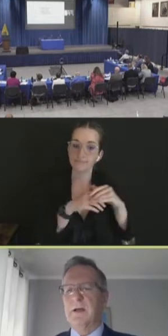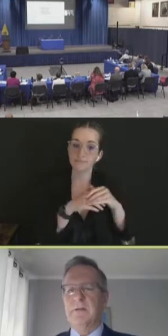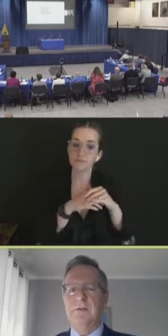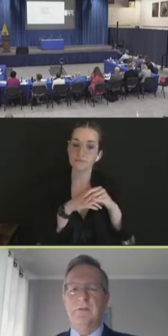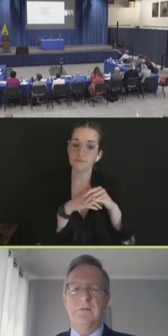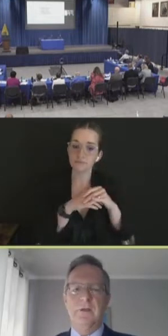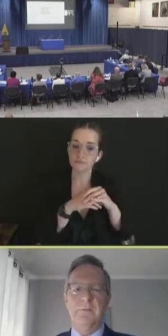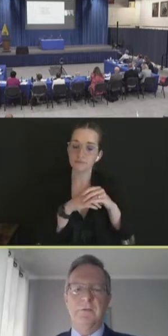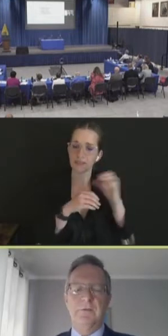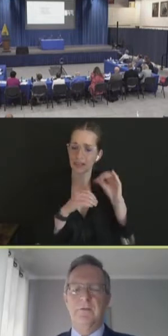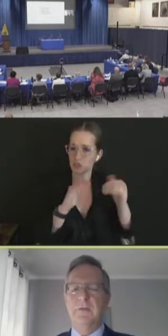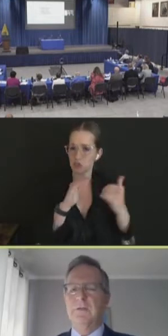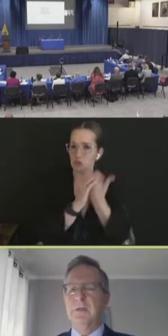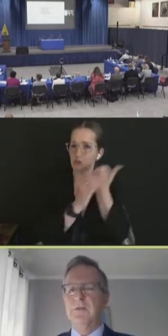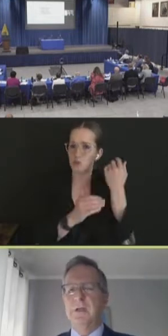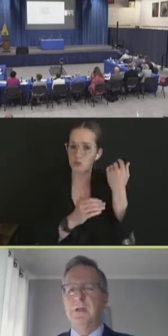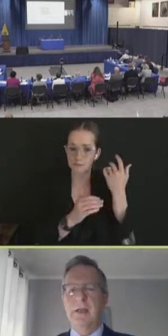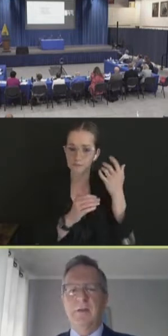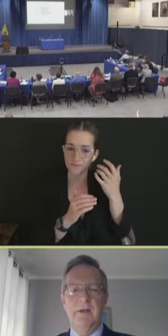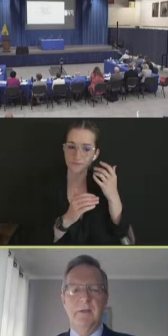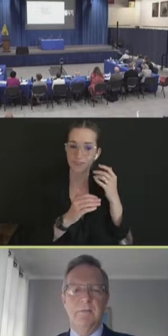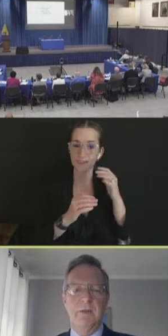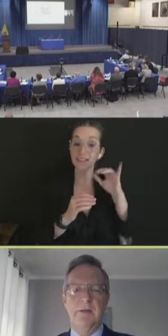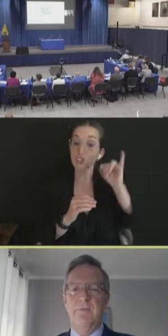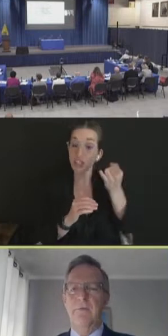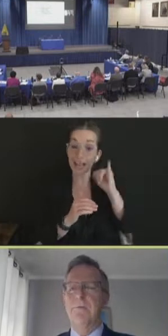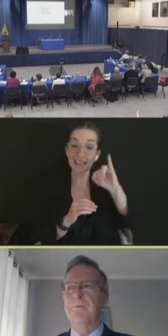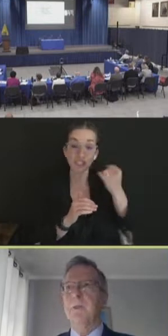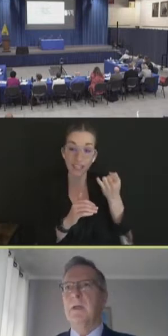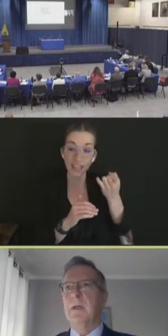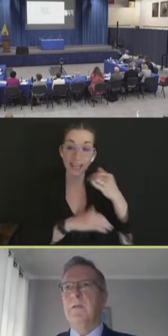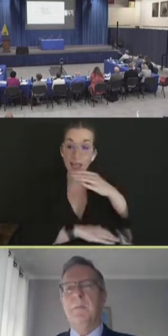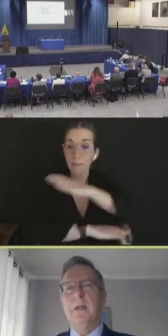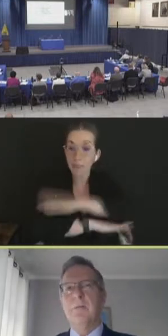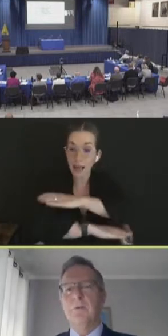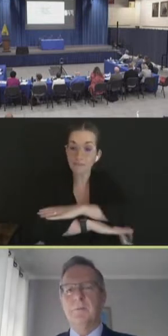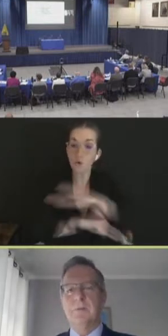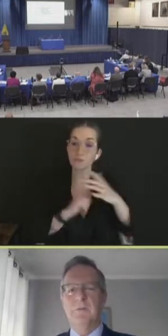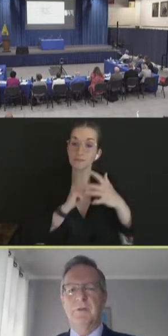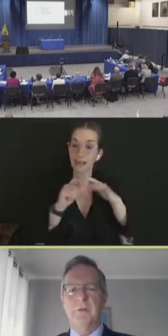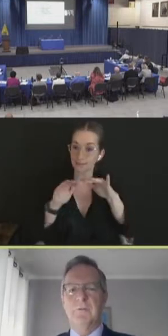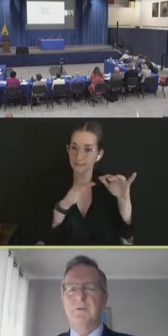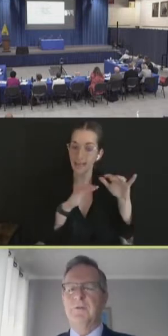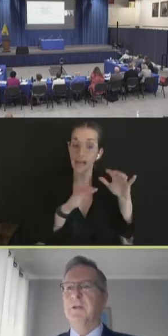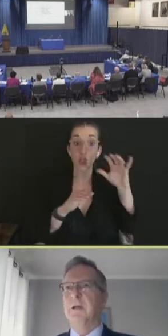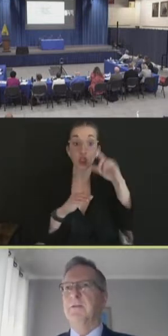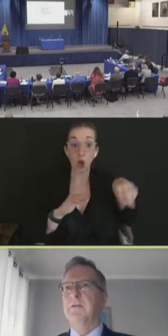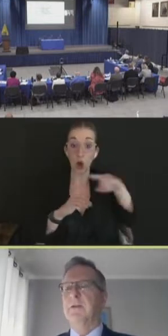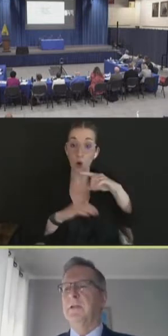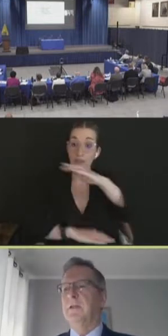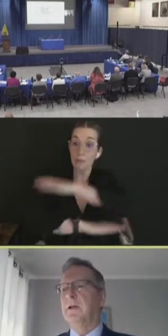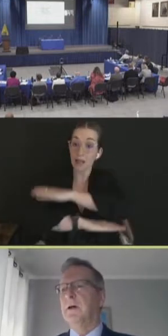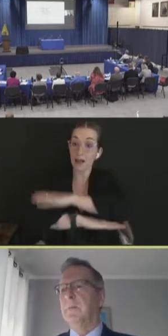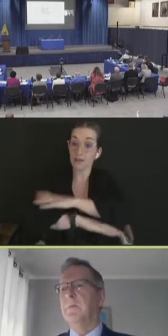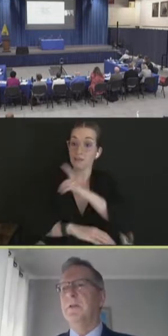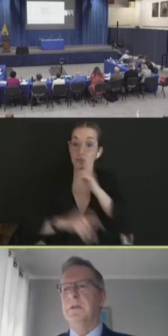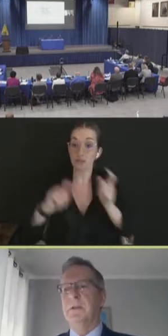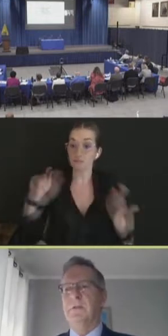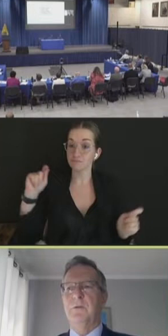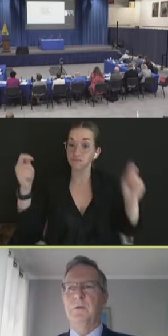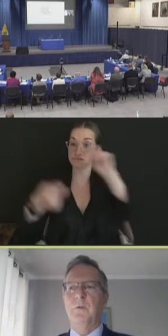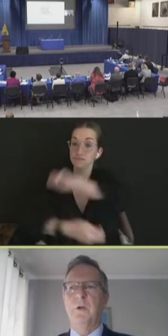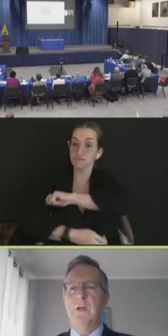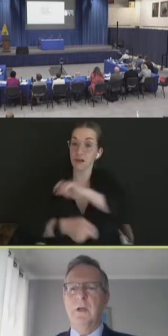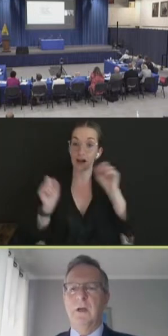technologies such as the J&J AdVac platform. These platforms have really revolutionized the